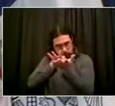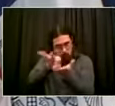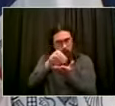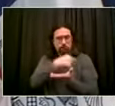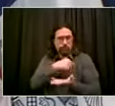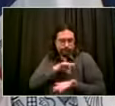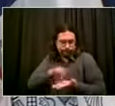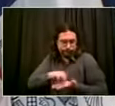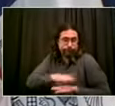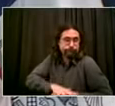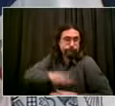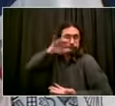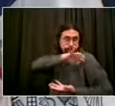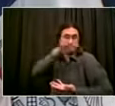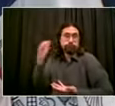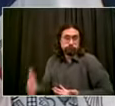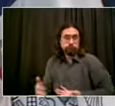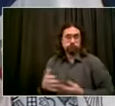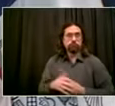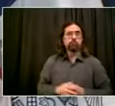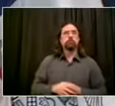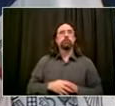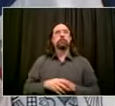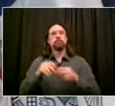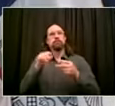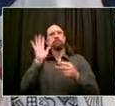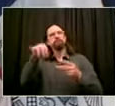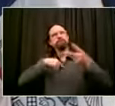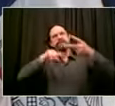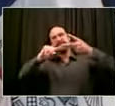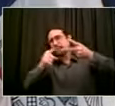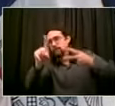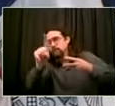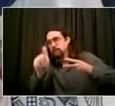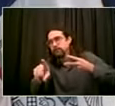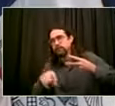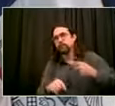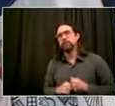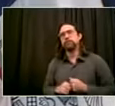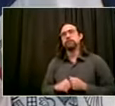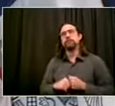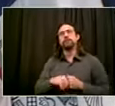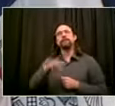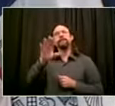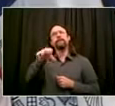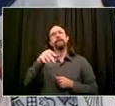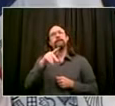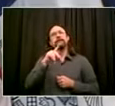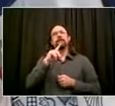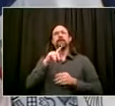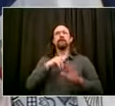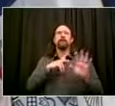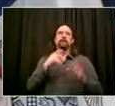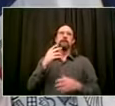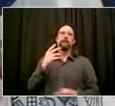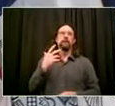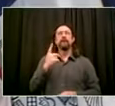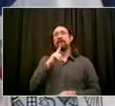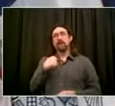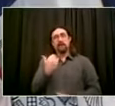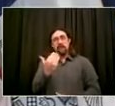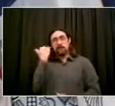seeking, you know, more specifics as far as, you know, which neighborhoods and what the numbers show. I